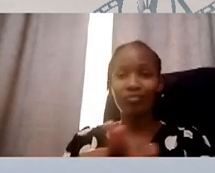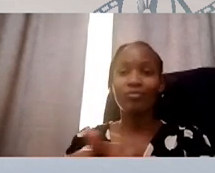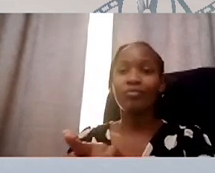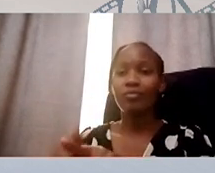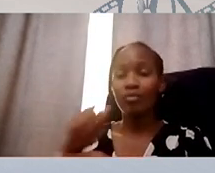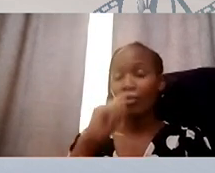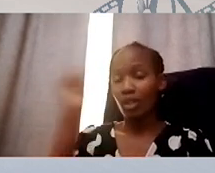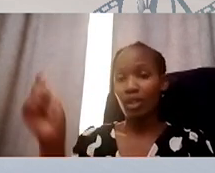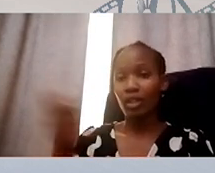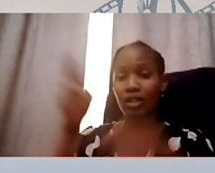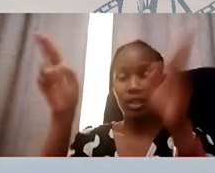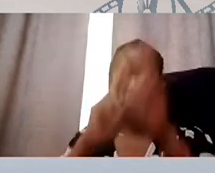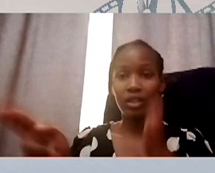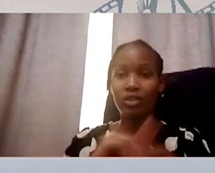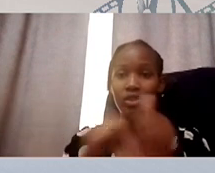Film Festival.